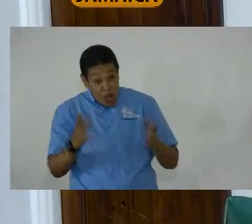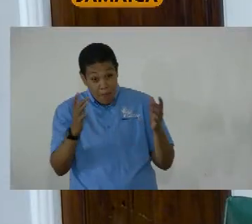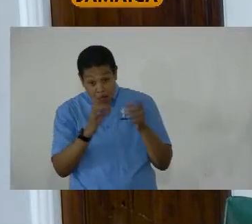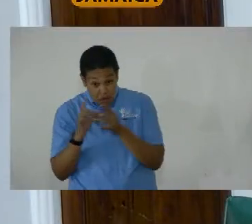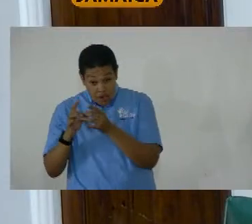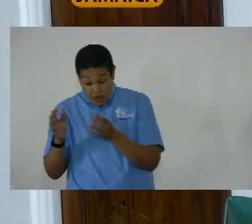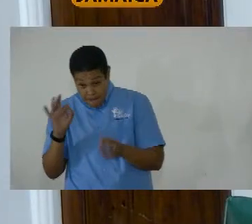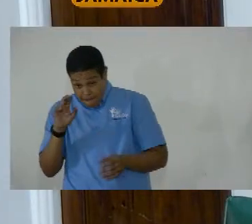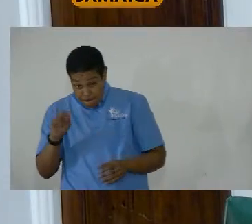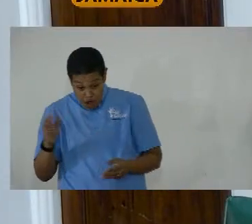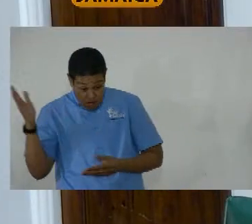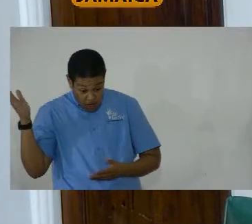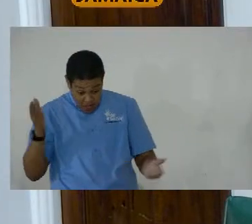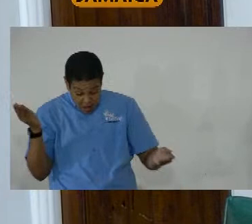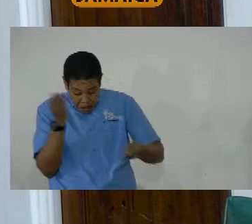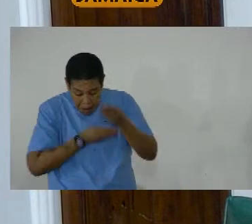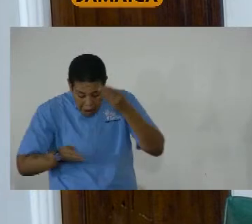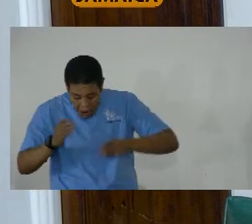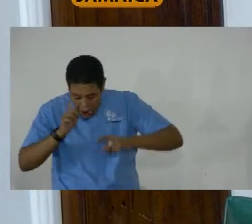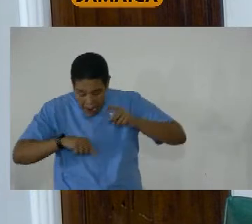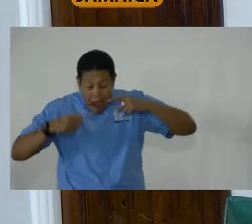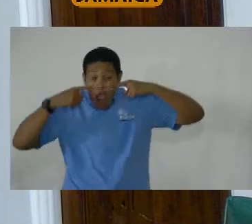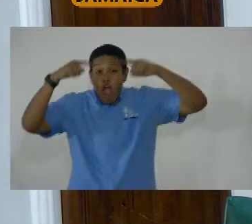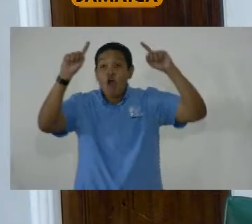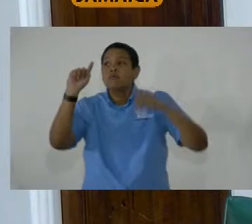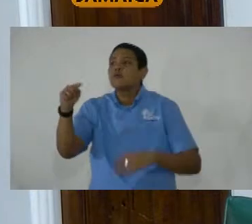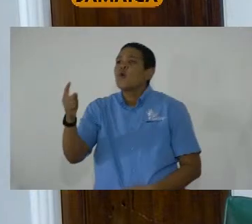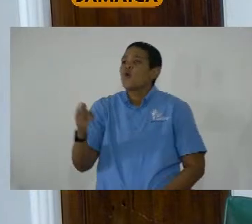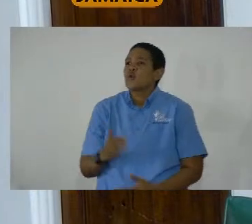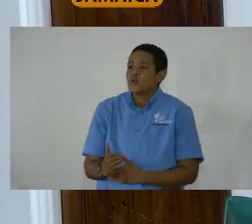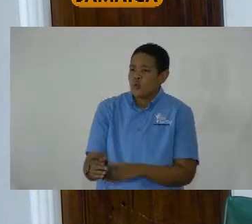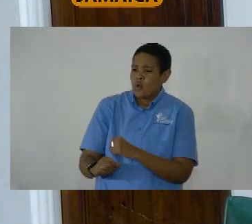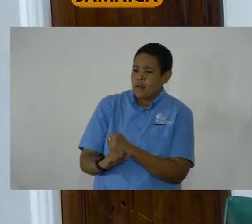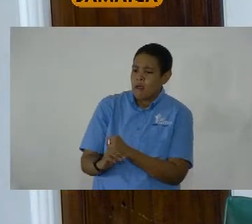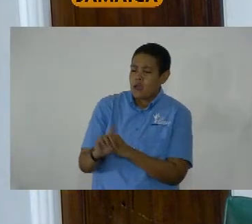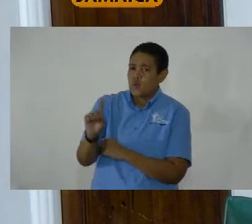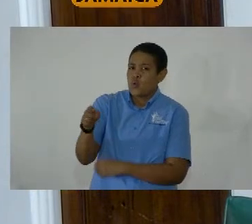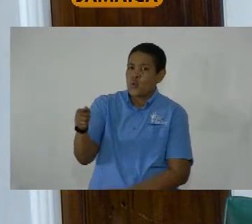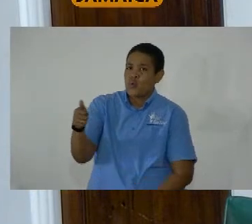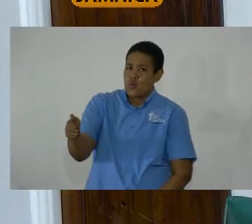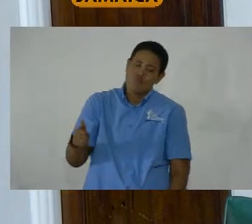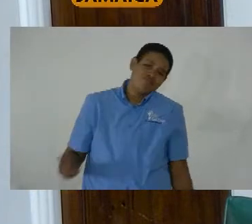markets cannot be accomplished by the market on its own.